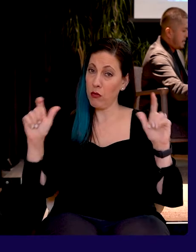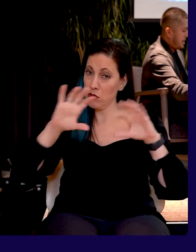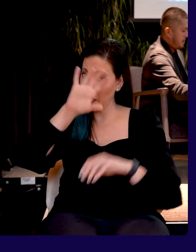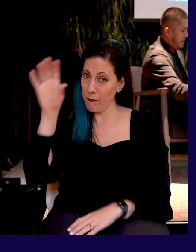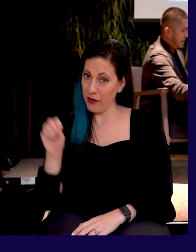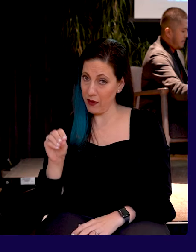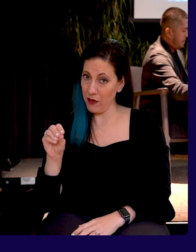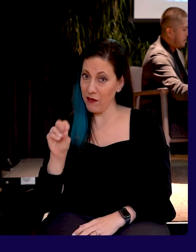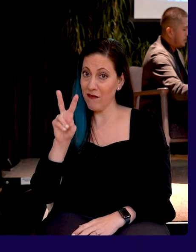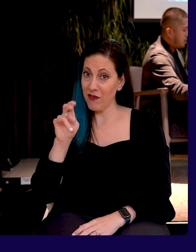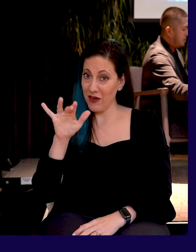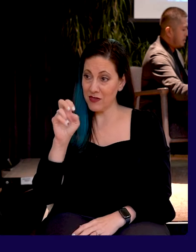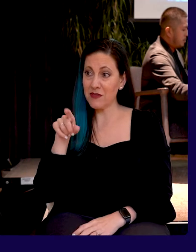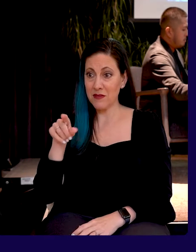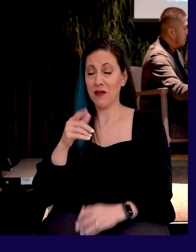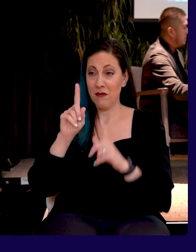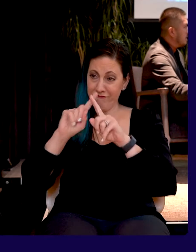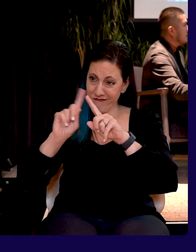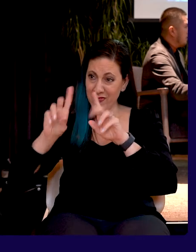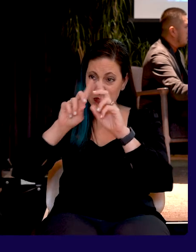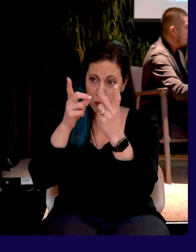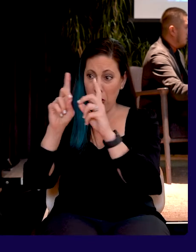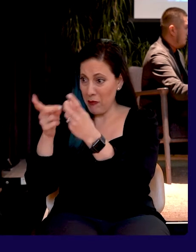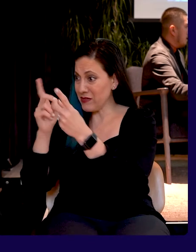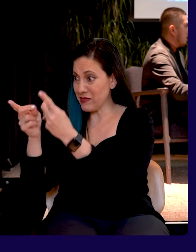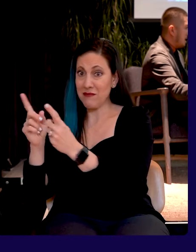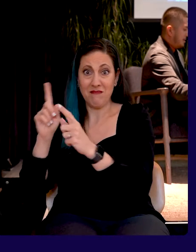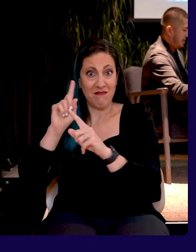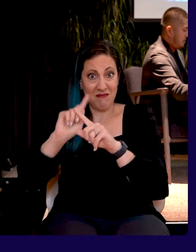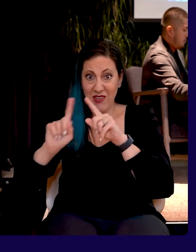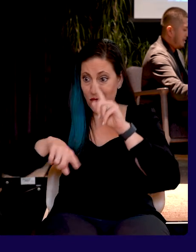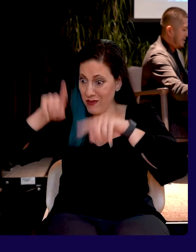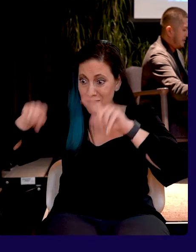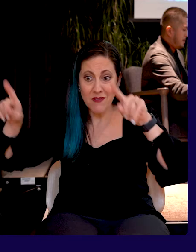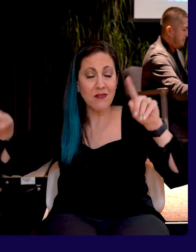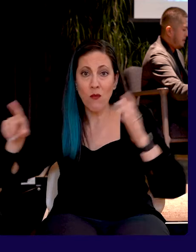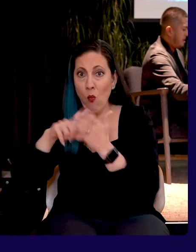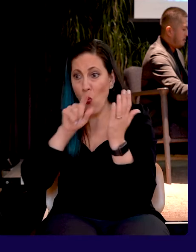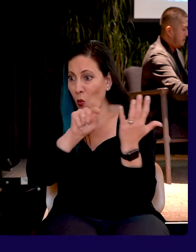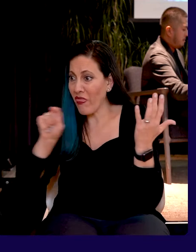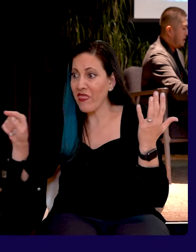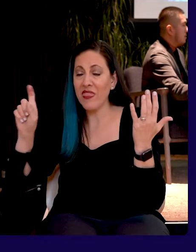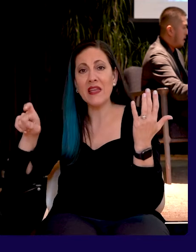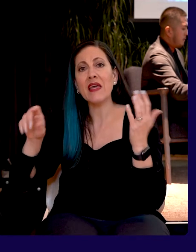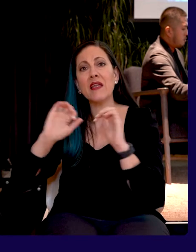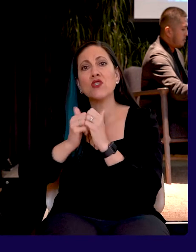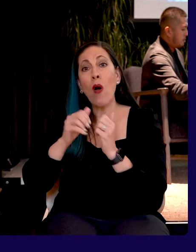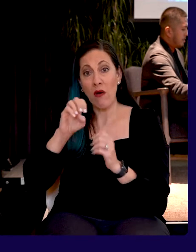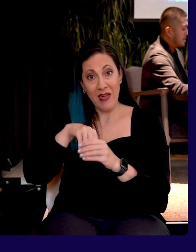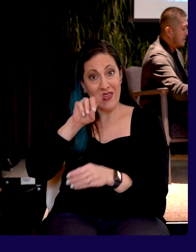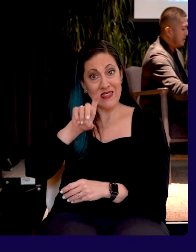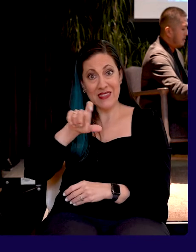organization. And in the various departments, I'm sure the needs of folks vary widely. How does Adele, or how have